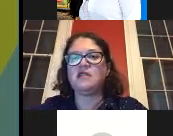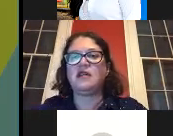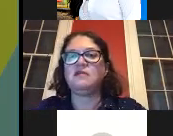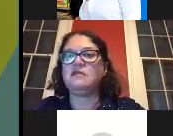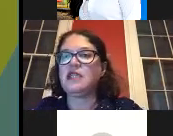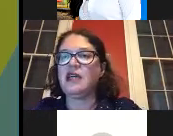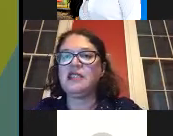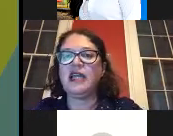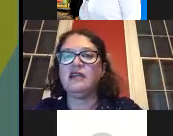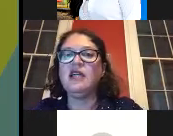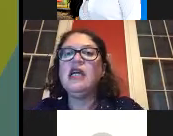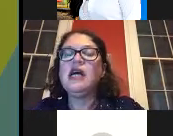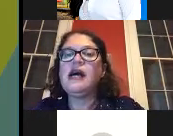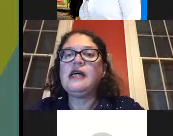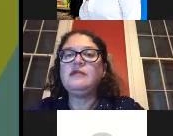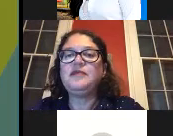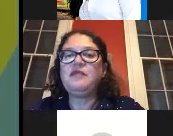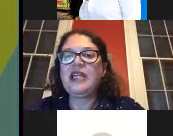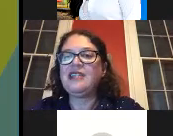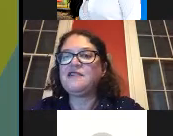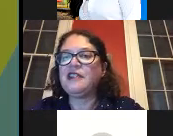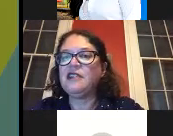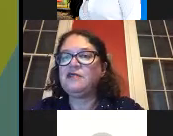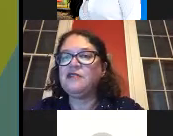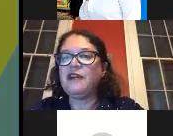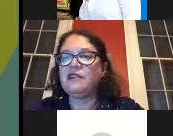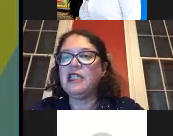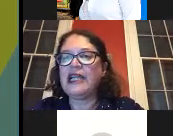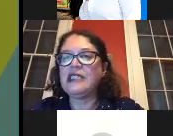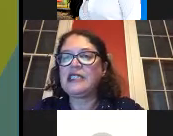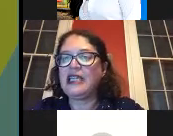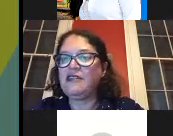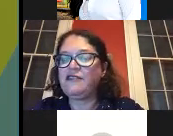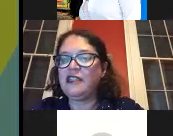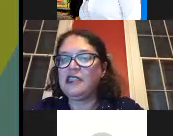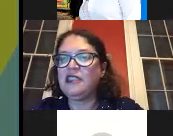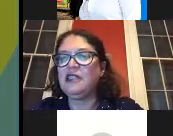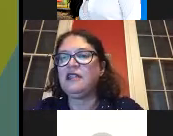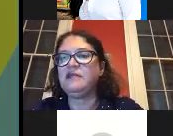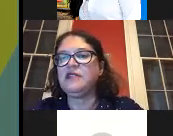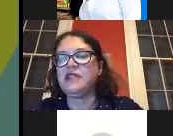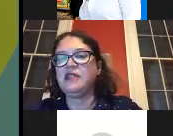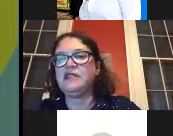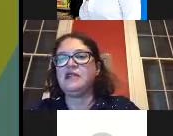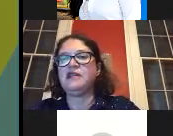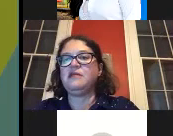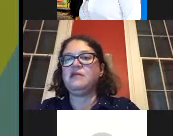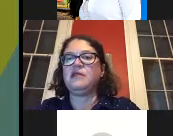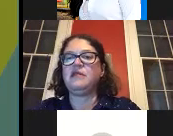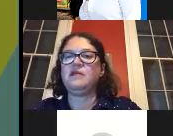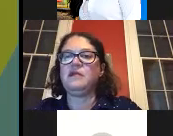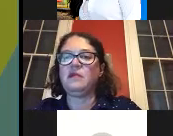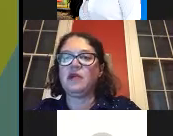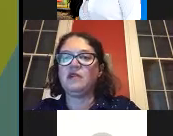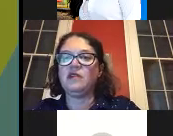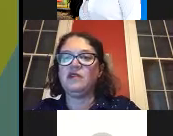things tie together. Medicaid is funded through federal and state funding. There's a